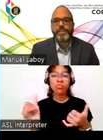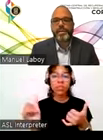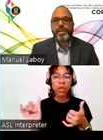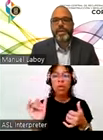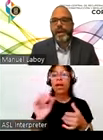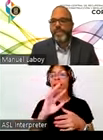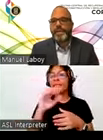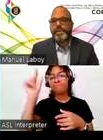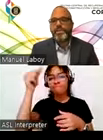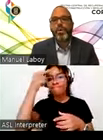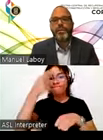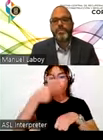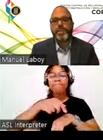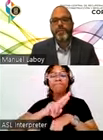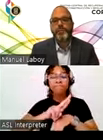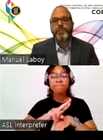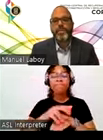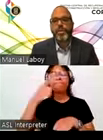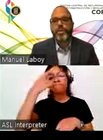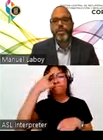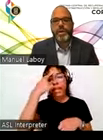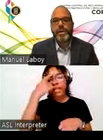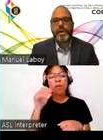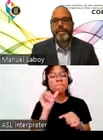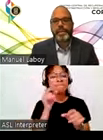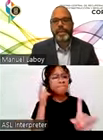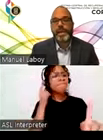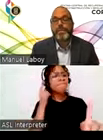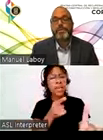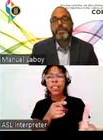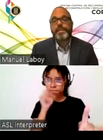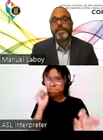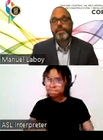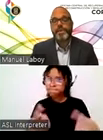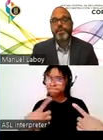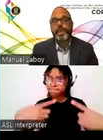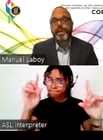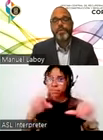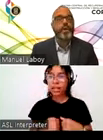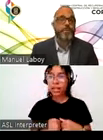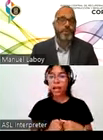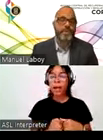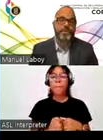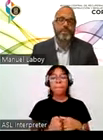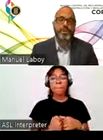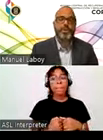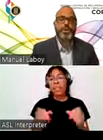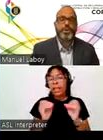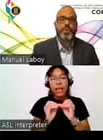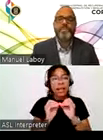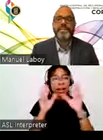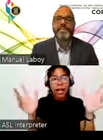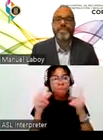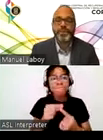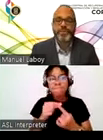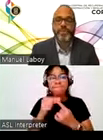together, I think that this goal is possible. We are at an unprecedented situation and a unique opportunity to ensure that we